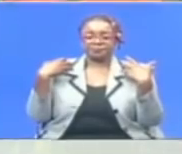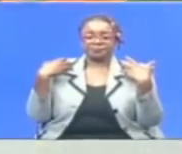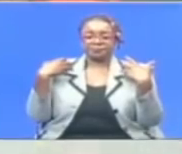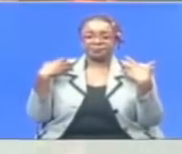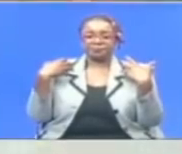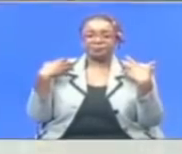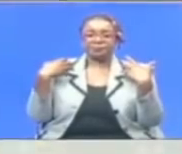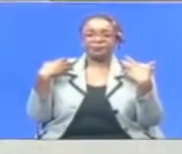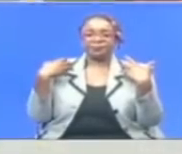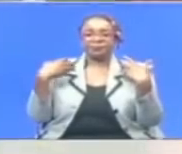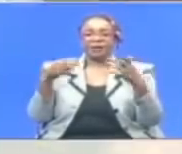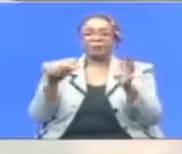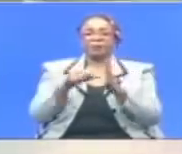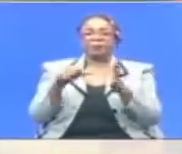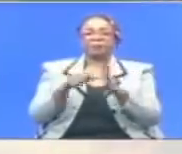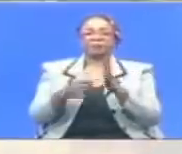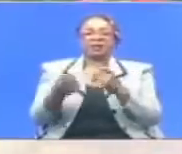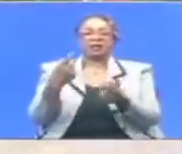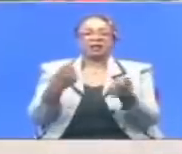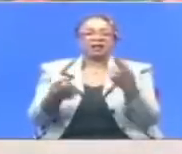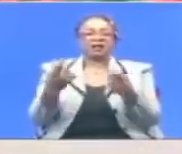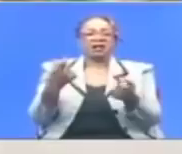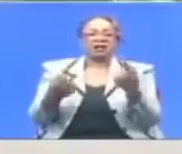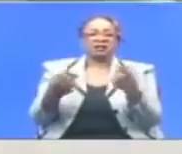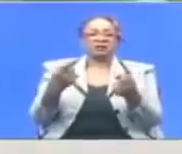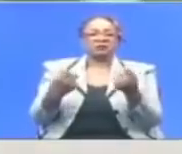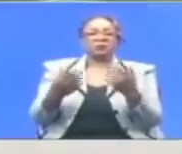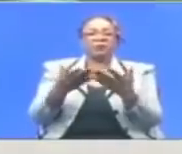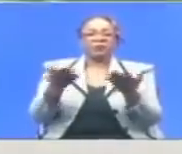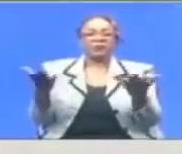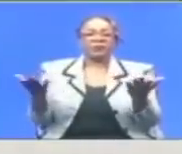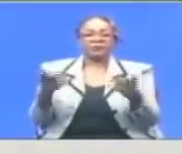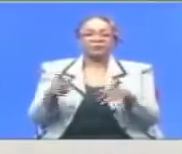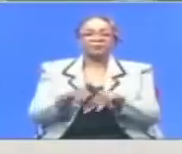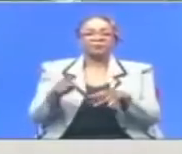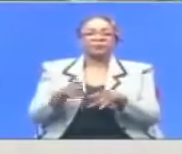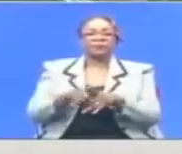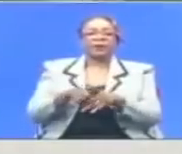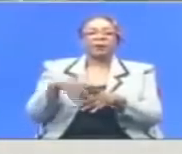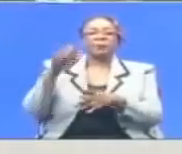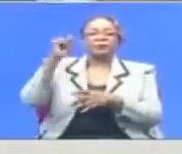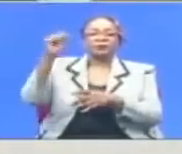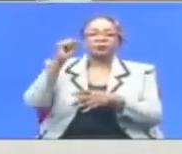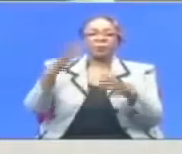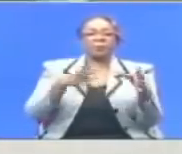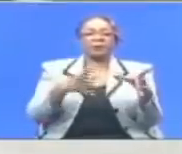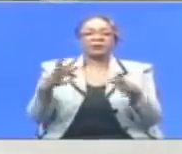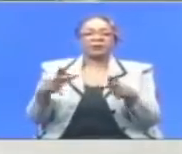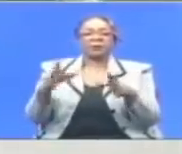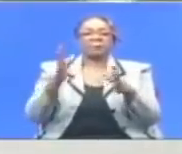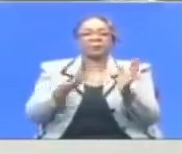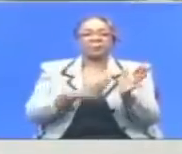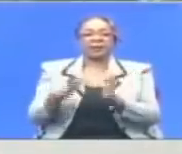Squabbles and political tensions are coming to the fore as political parties prepare for